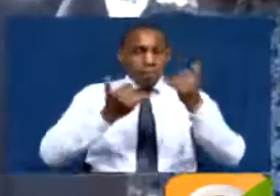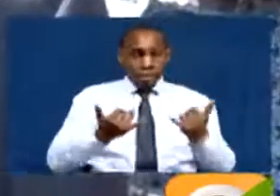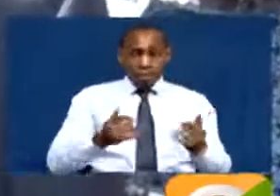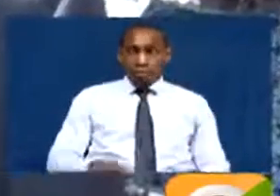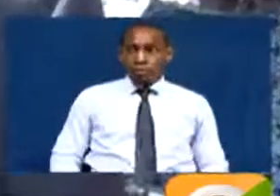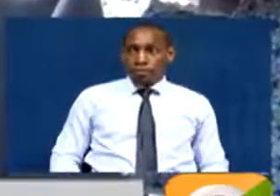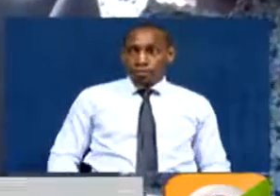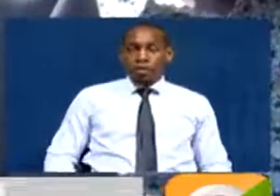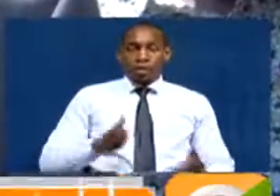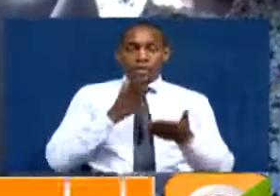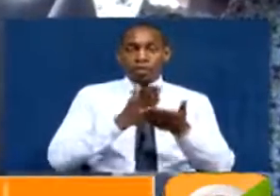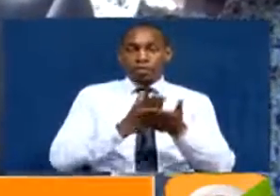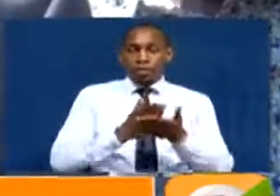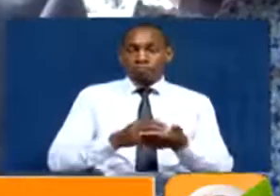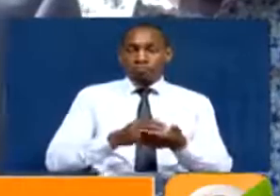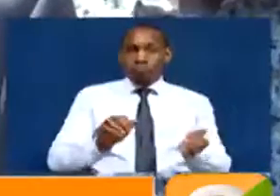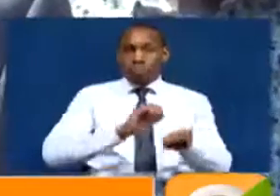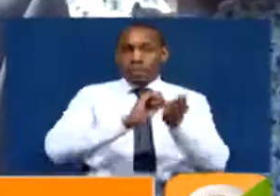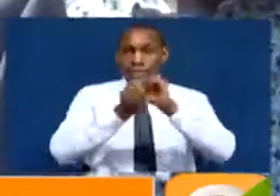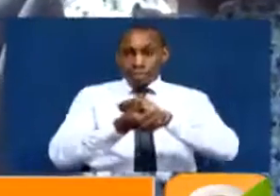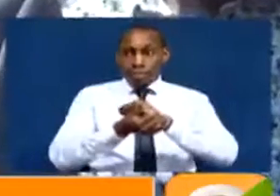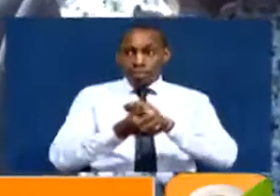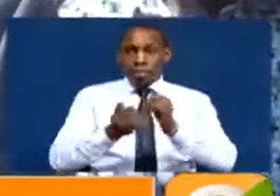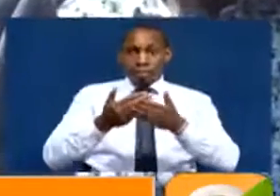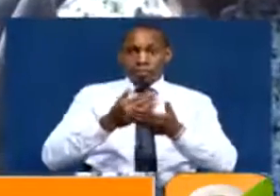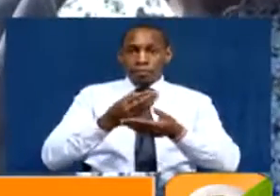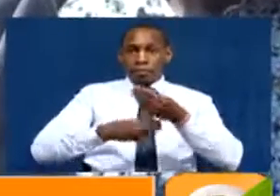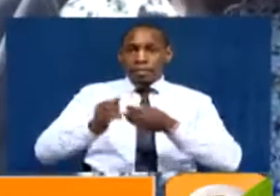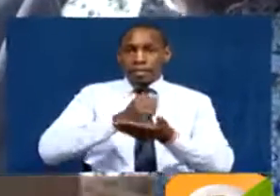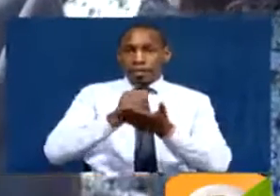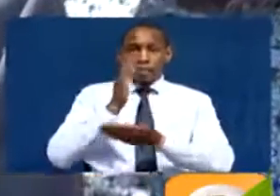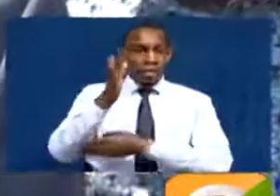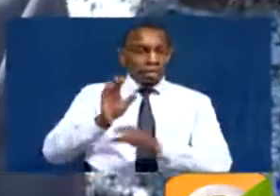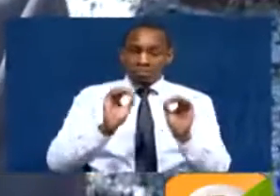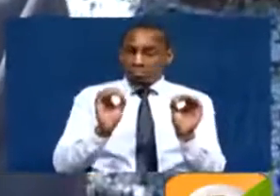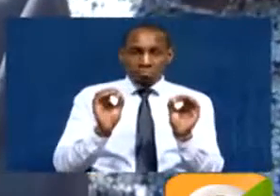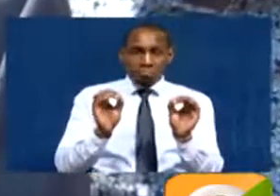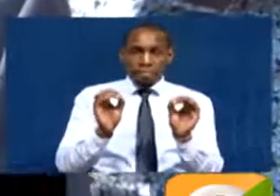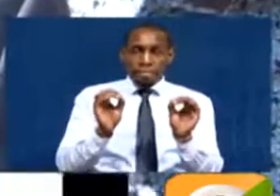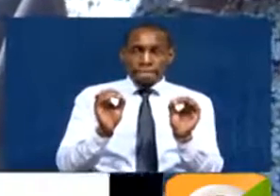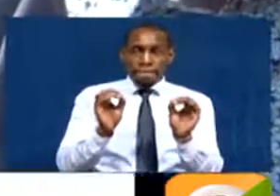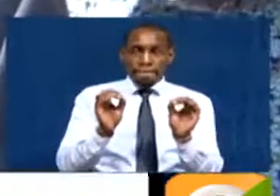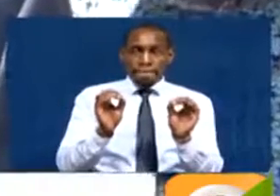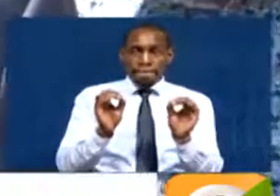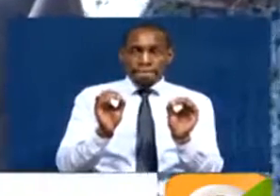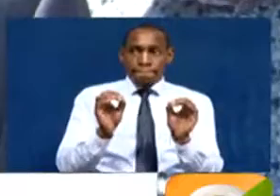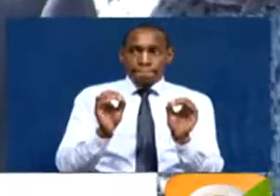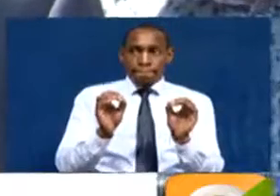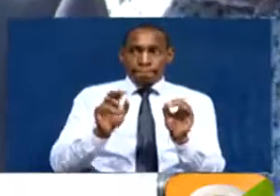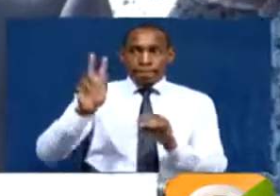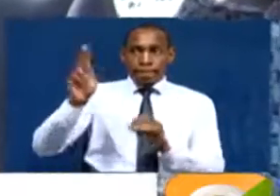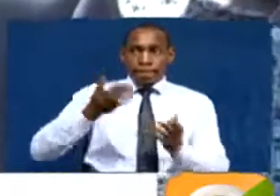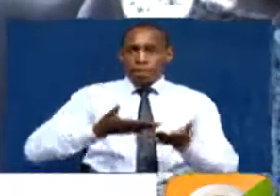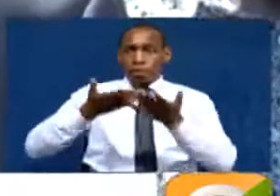is revolutionary because we've never sold coffee directly at any one time from Kenya to